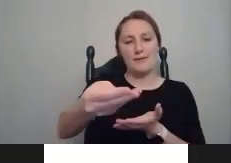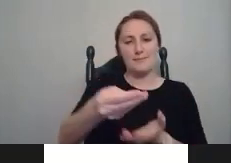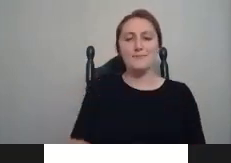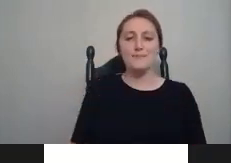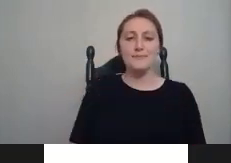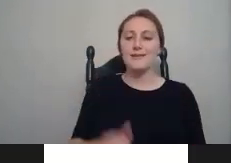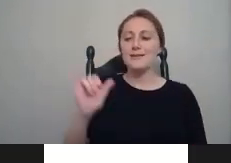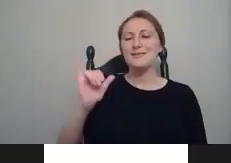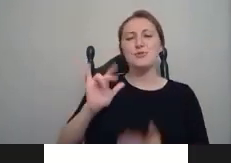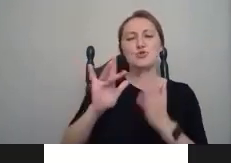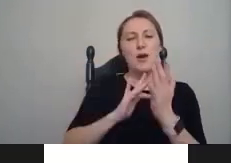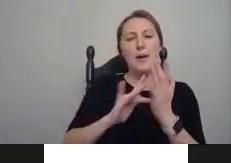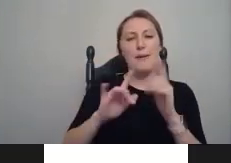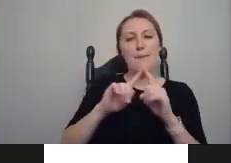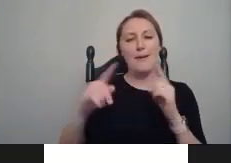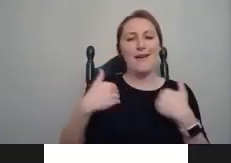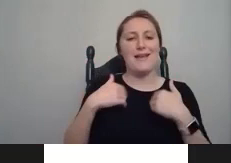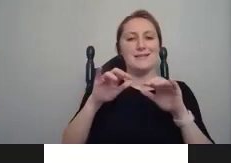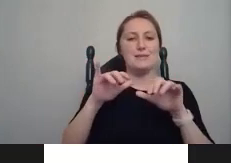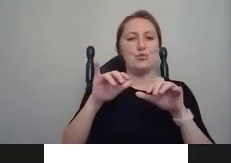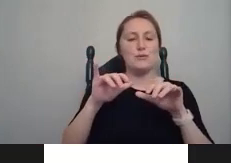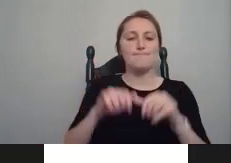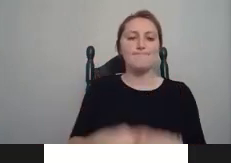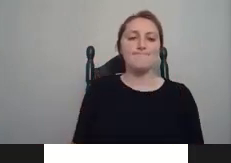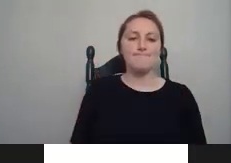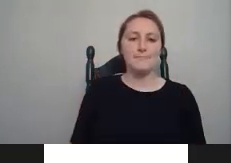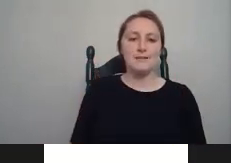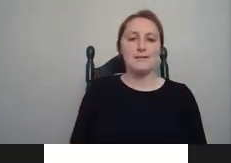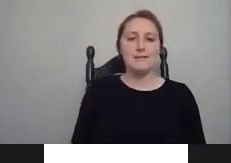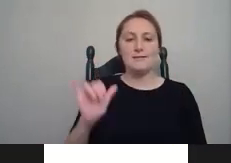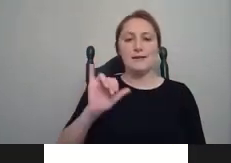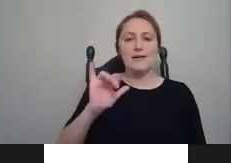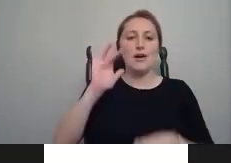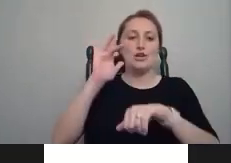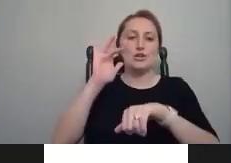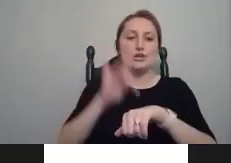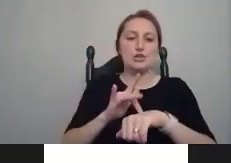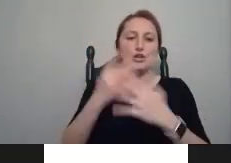to an iPad, but it does have a keyboard. Like a touchscreen tablet.